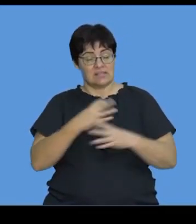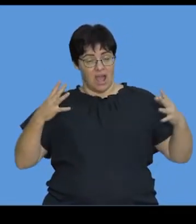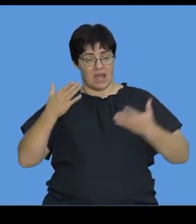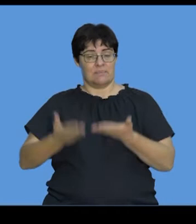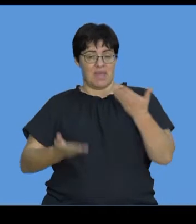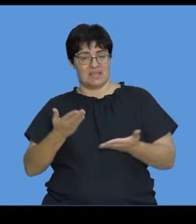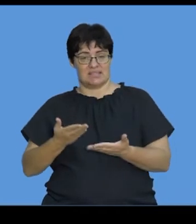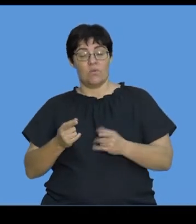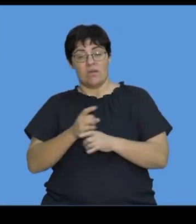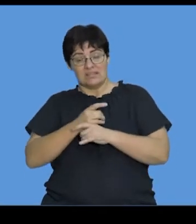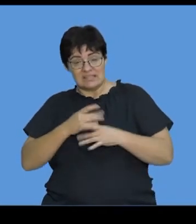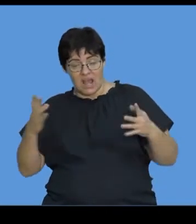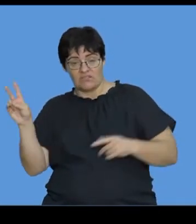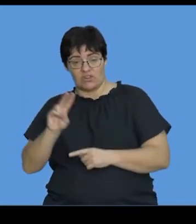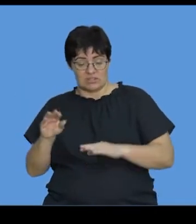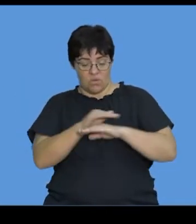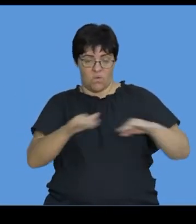velocity over time.